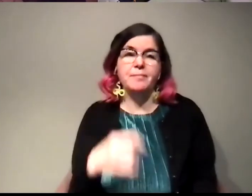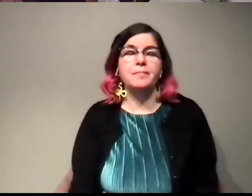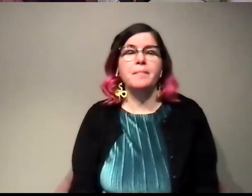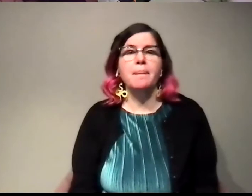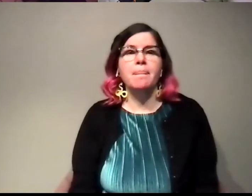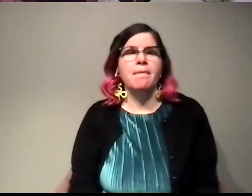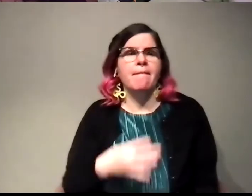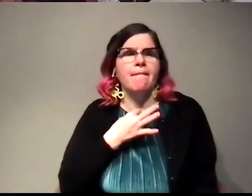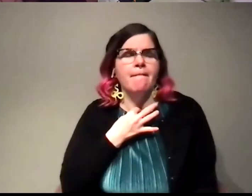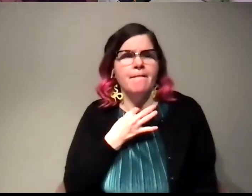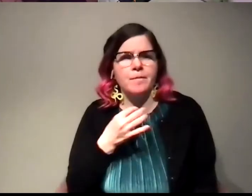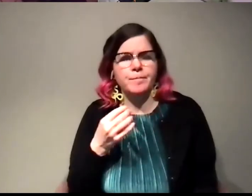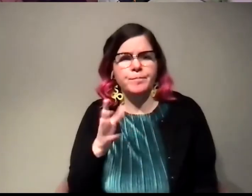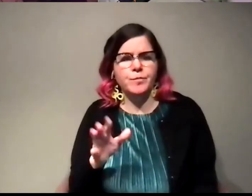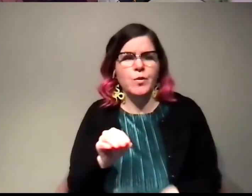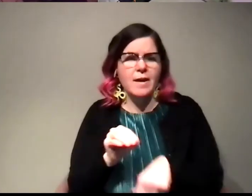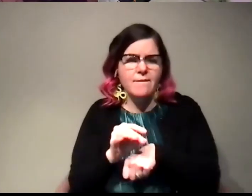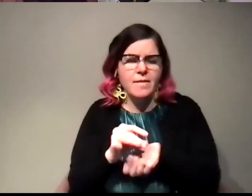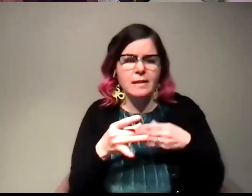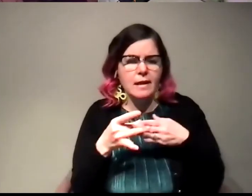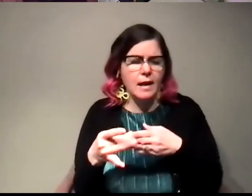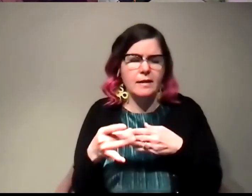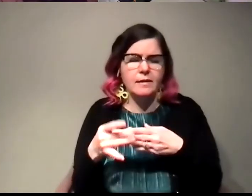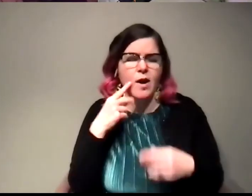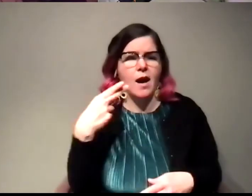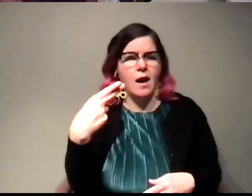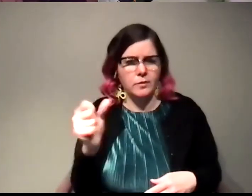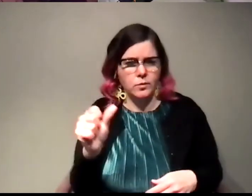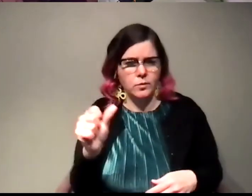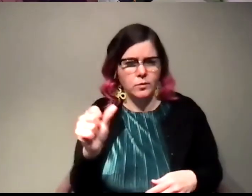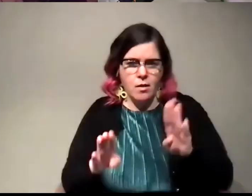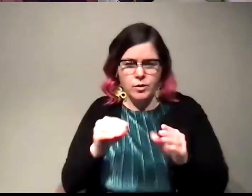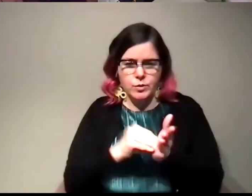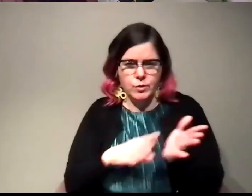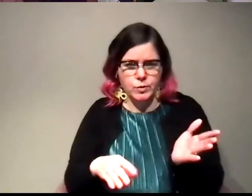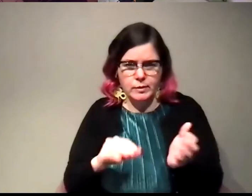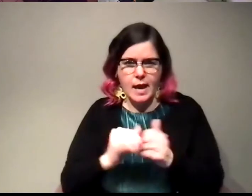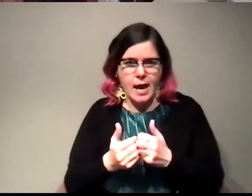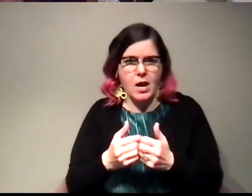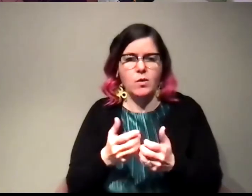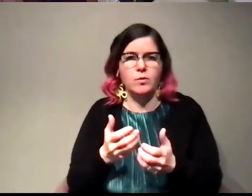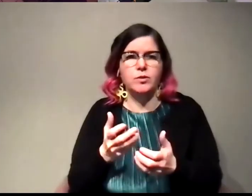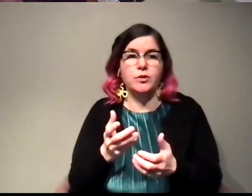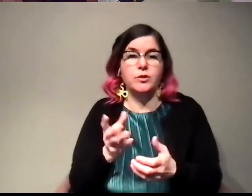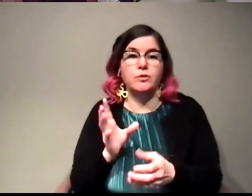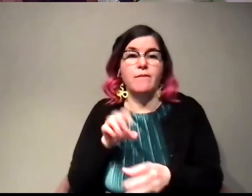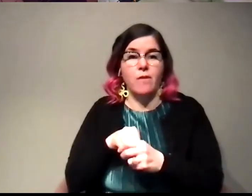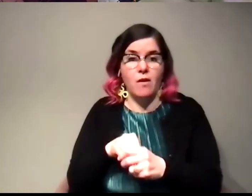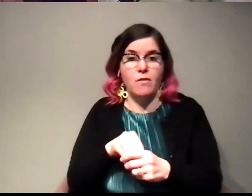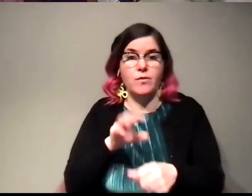wants to know, what advice or guidance would you give high school biology students of how to engage with work like yours